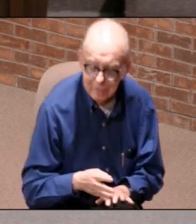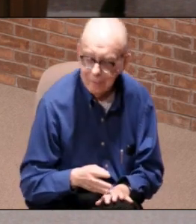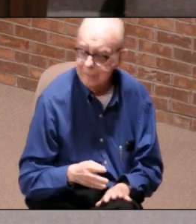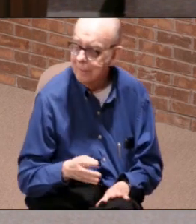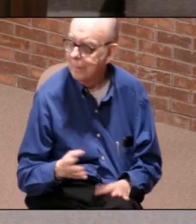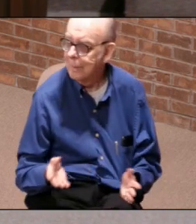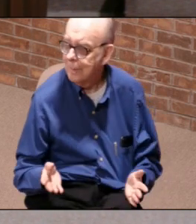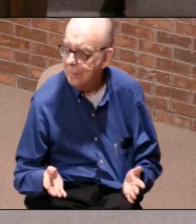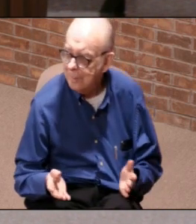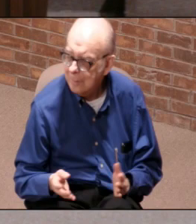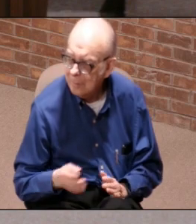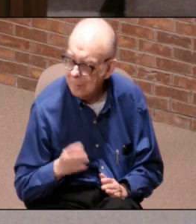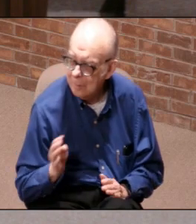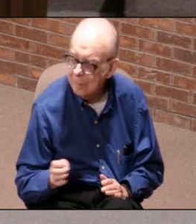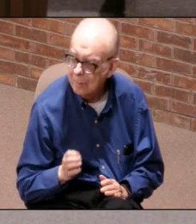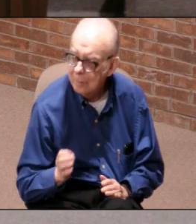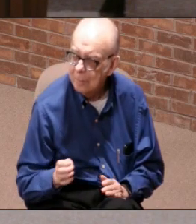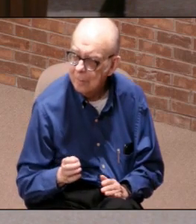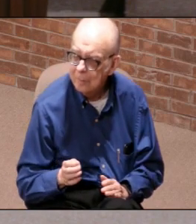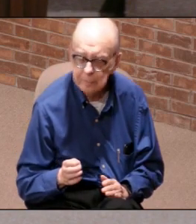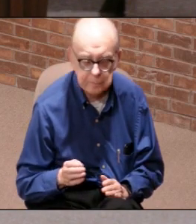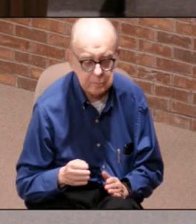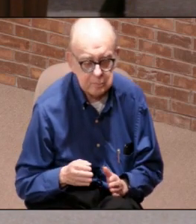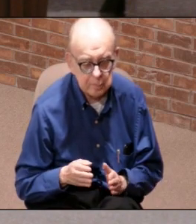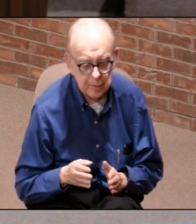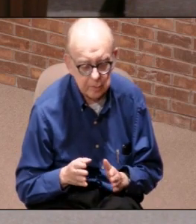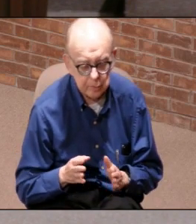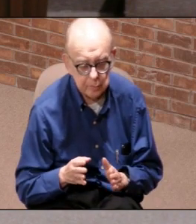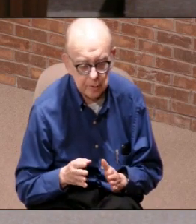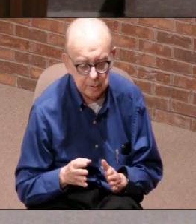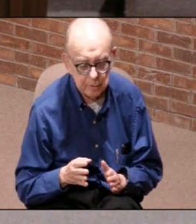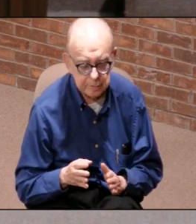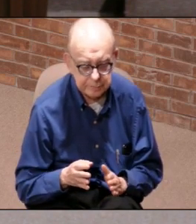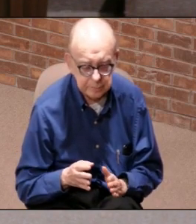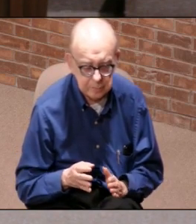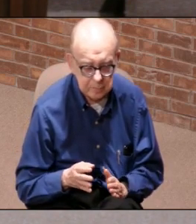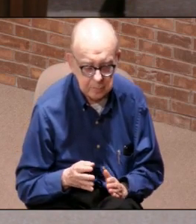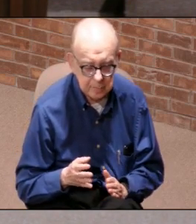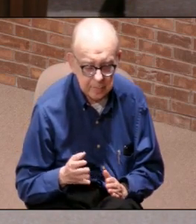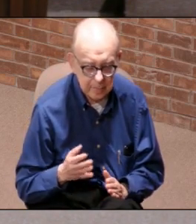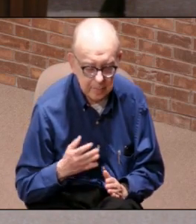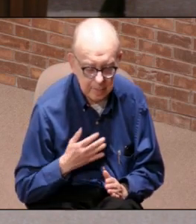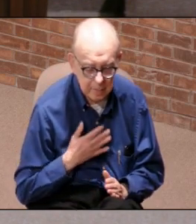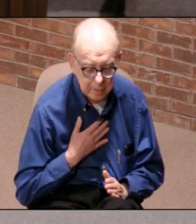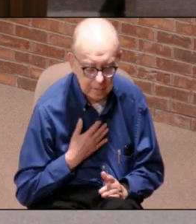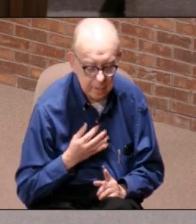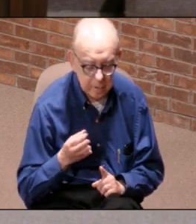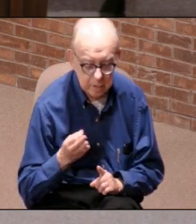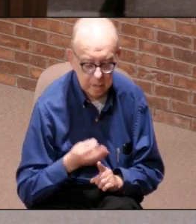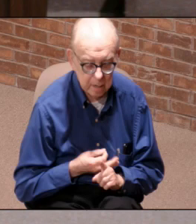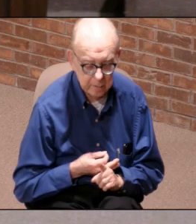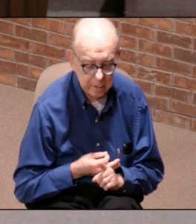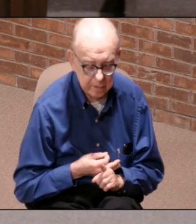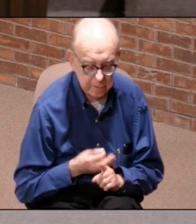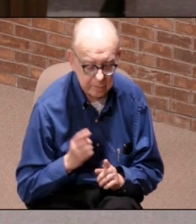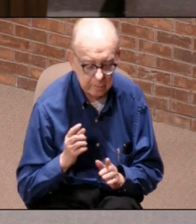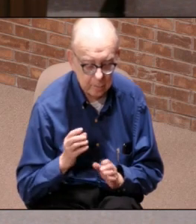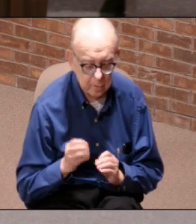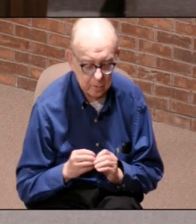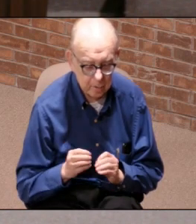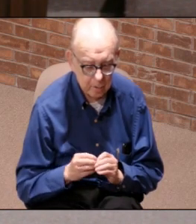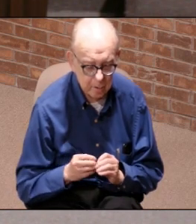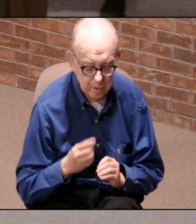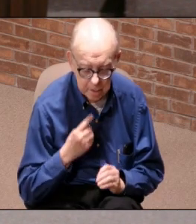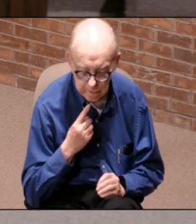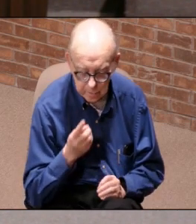And it was forever. This was the pattern for like about 9 months or more, until they told him